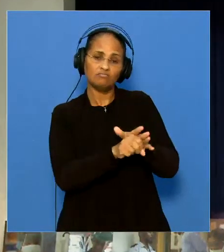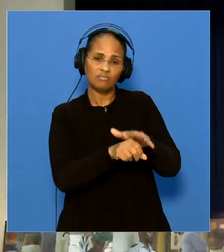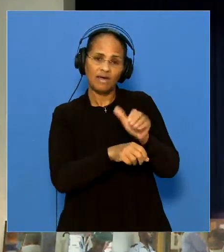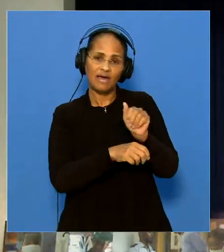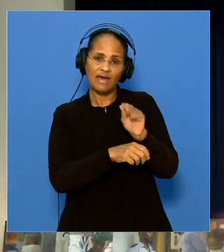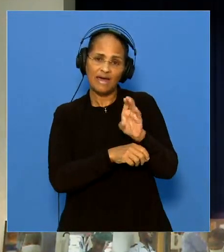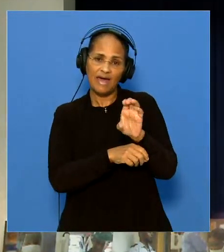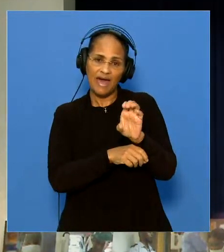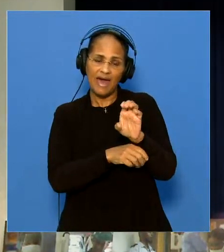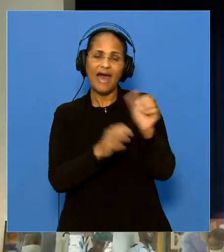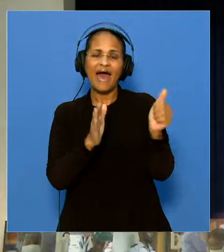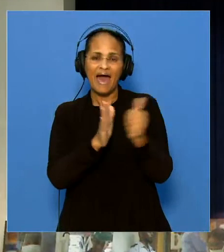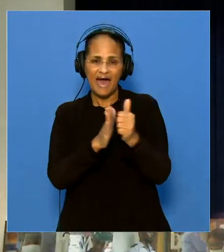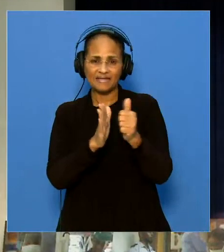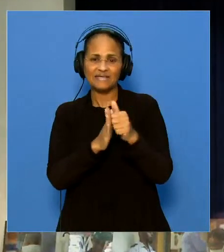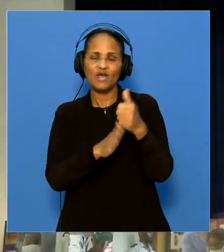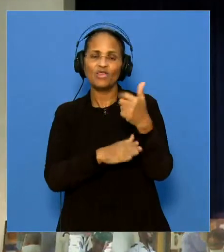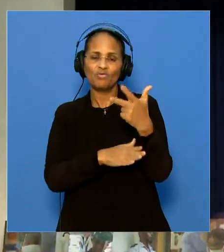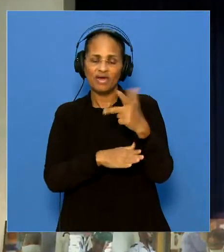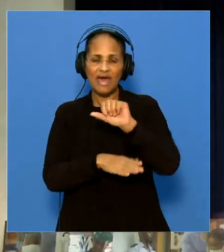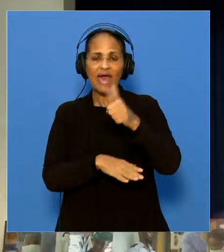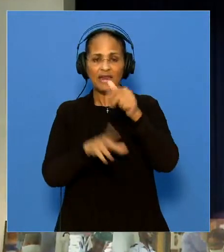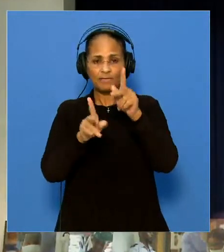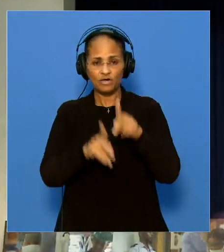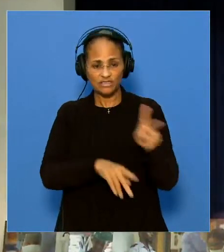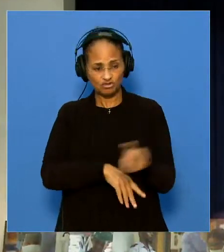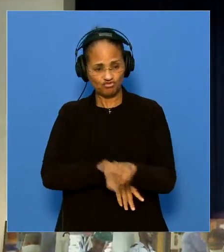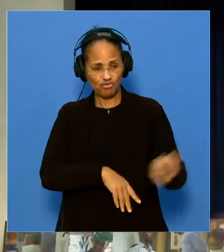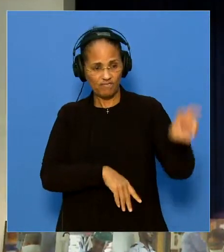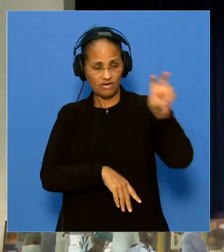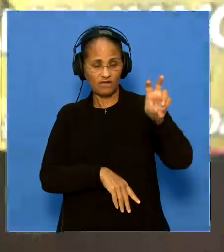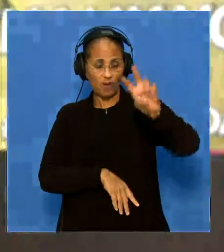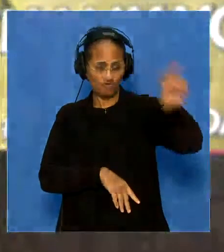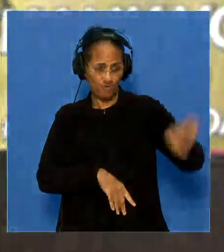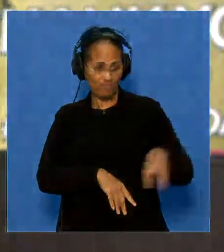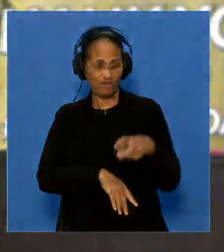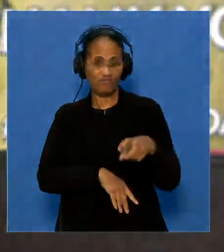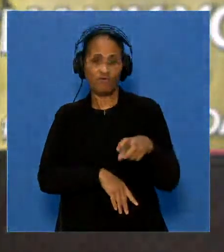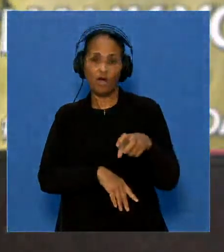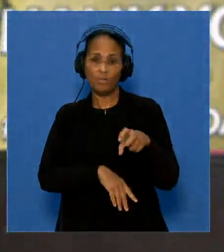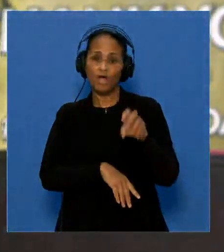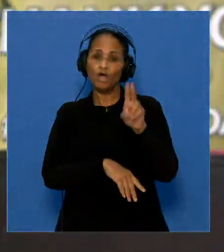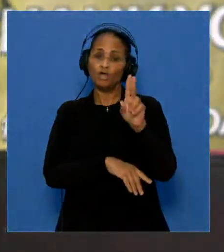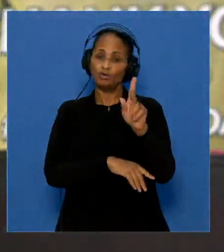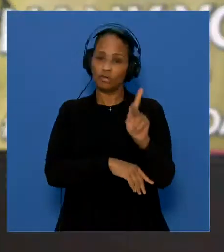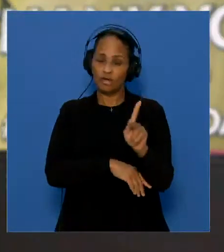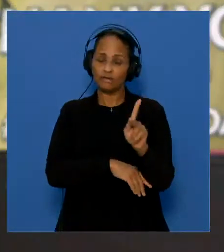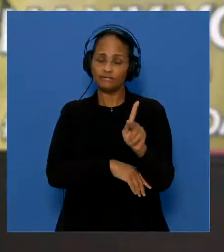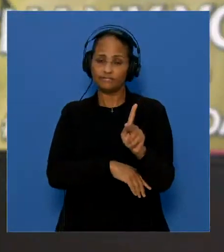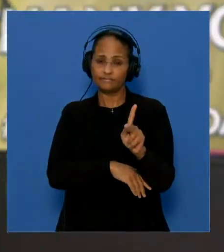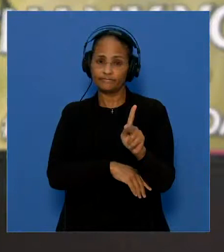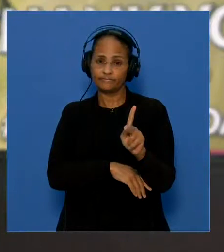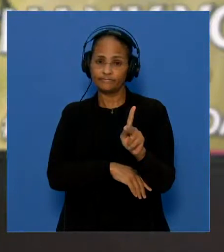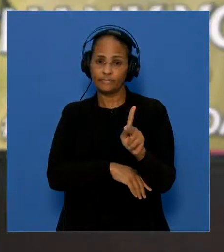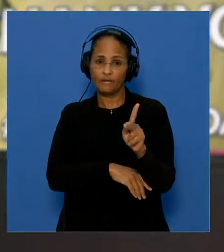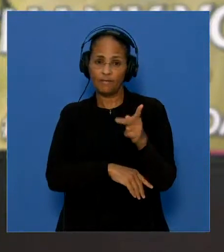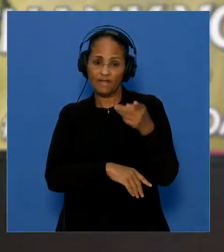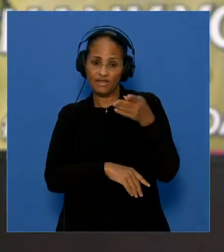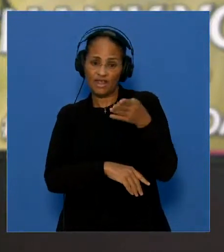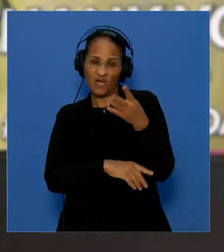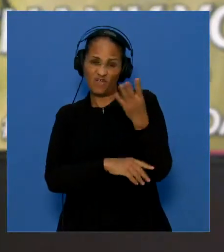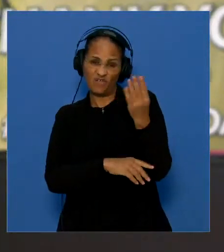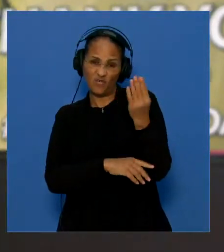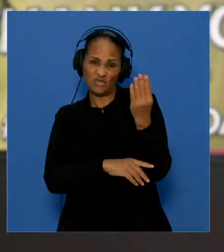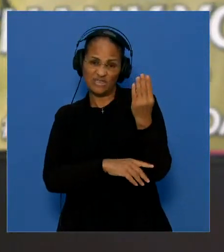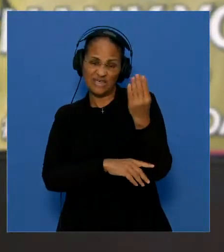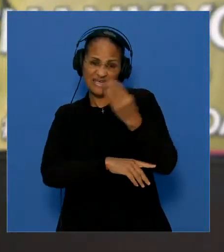will provide that any person traveling from the United Kingdom or alternatively traveling through the United Kingdom having been there 14 days prior to